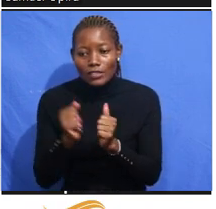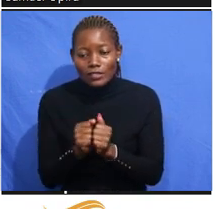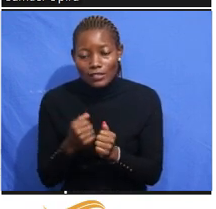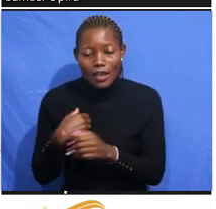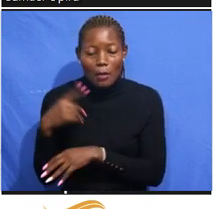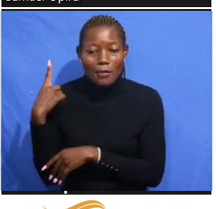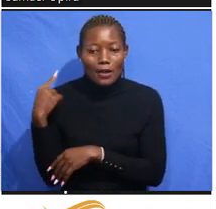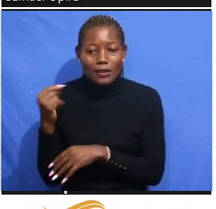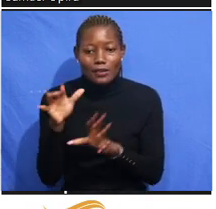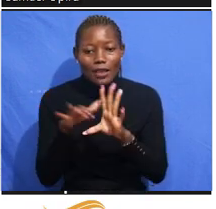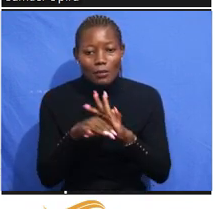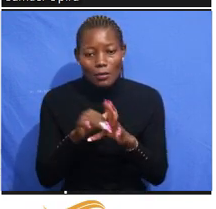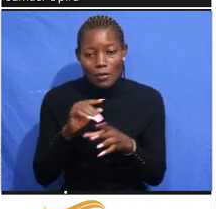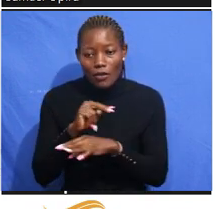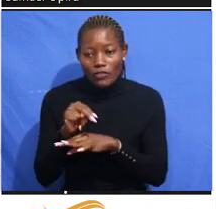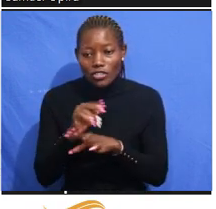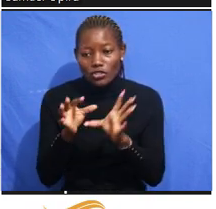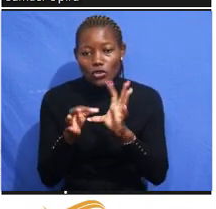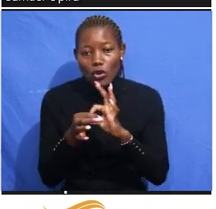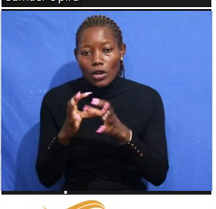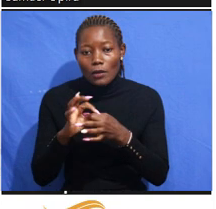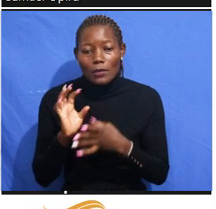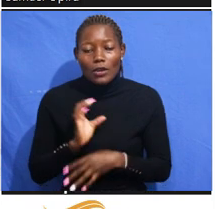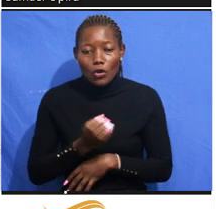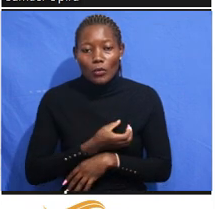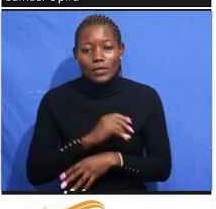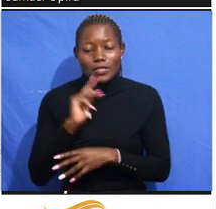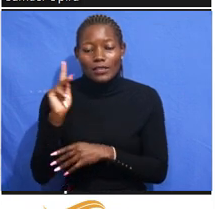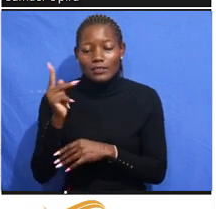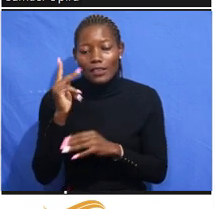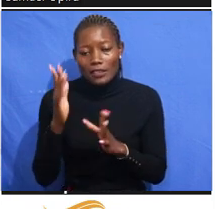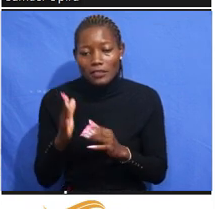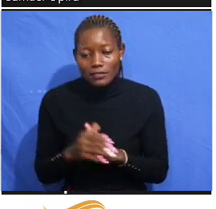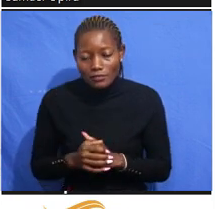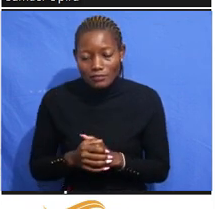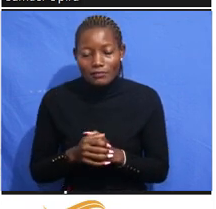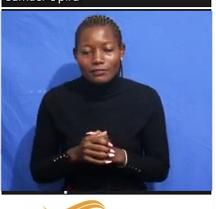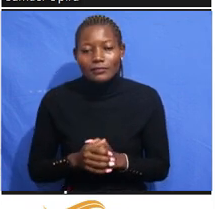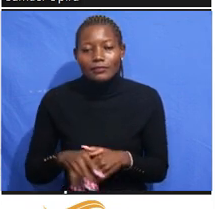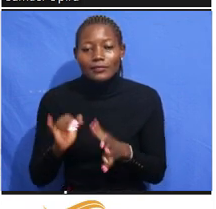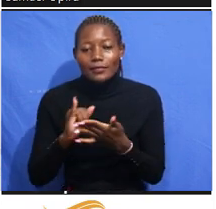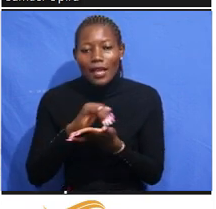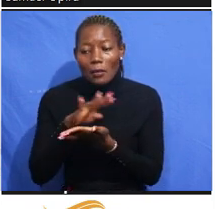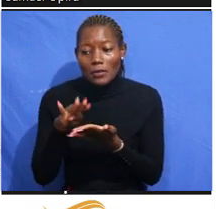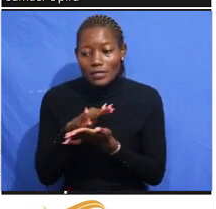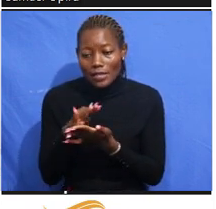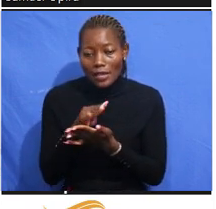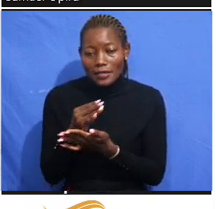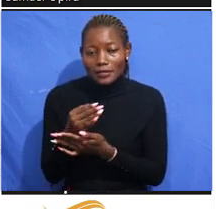the National Olympic Committee of Kenya Institute Commission. So that's really basically who I